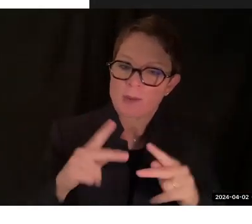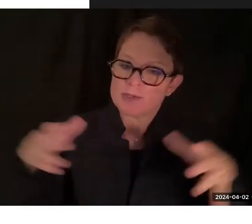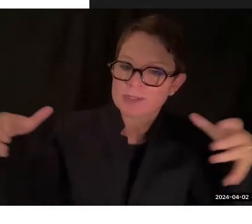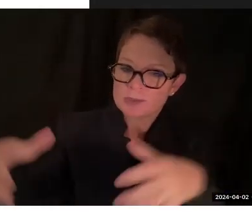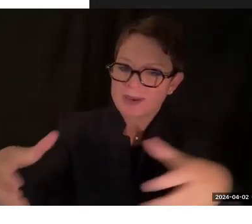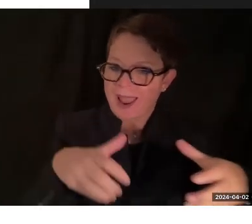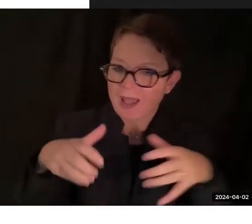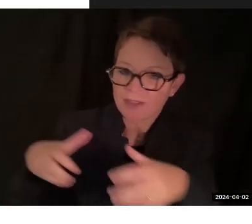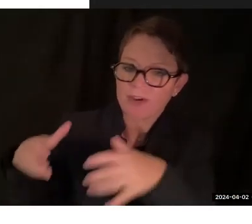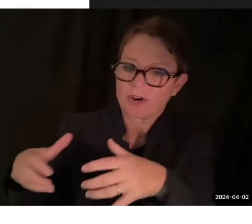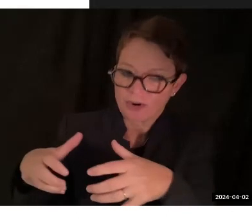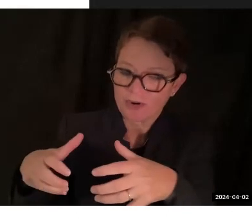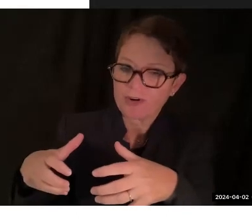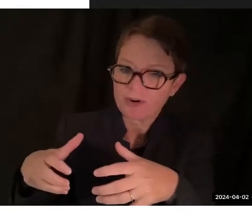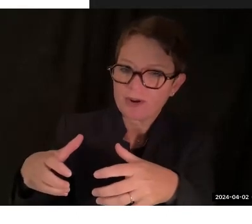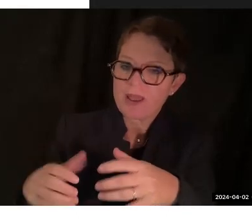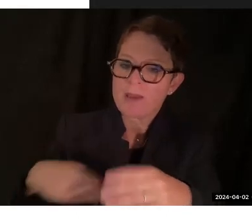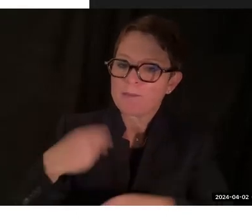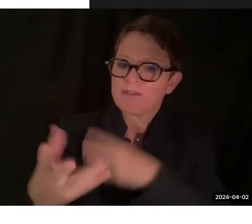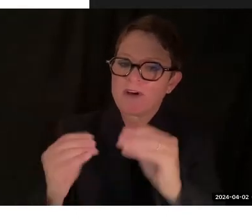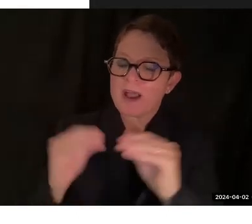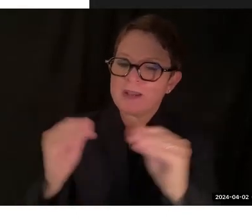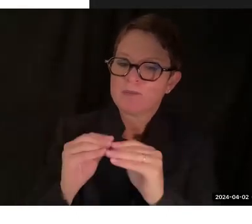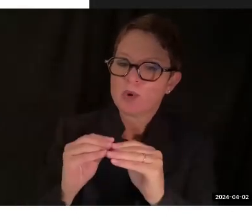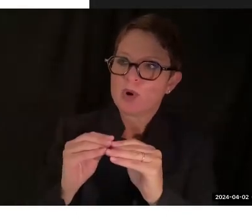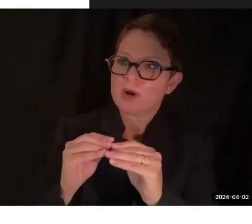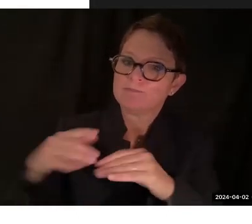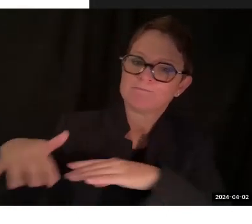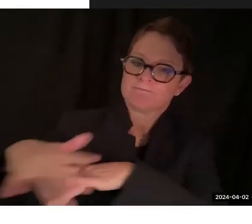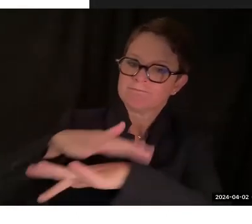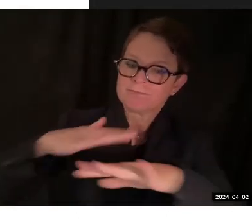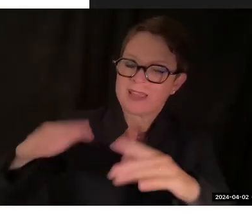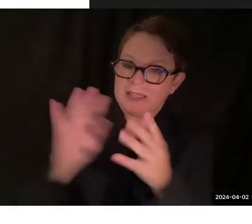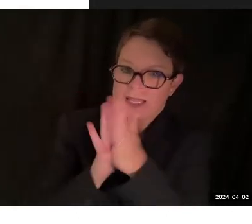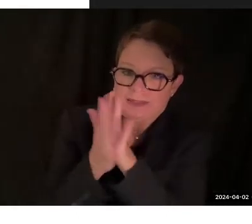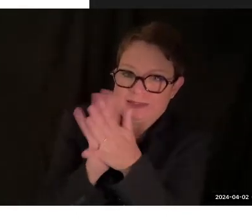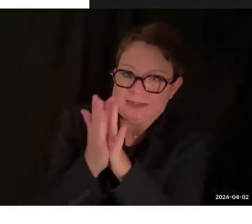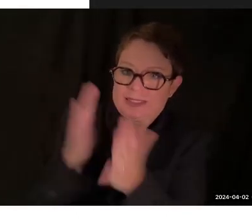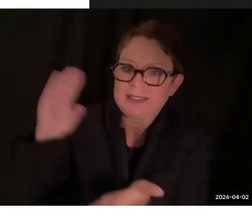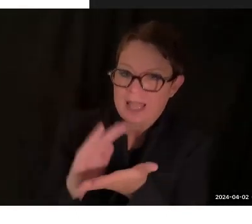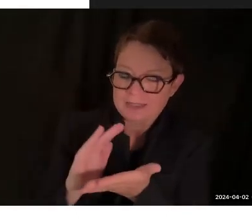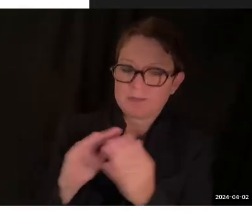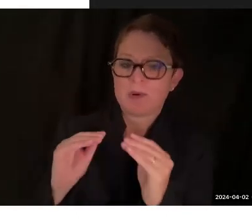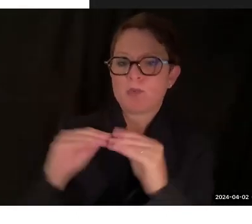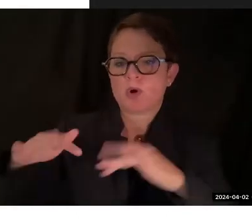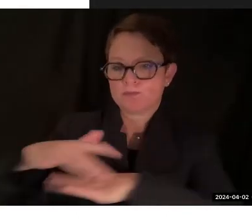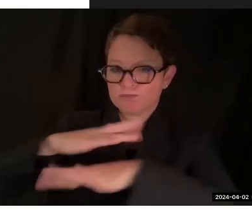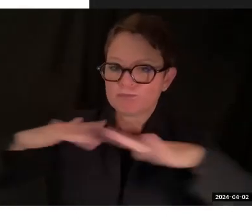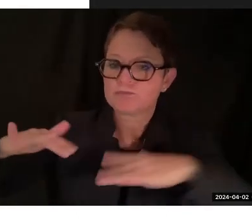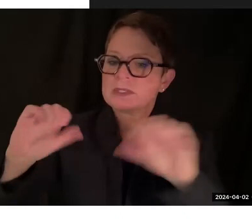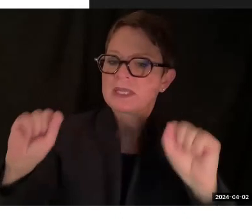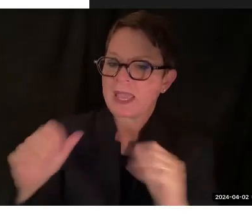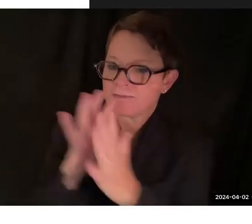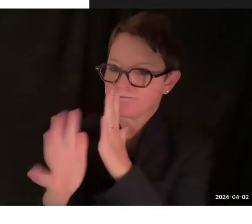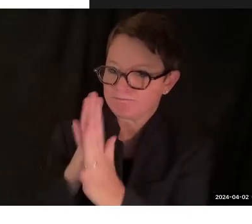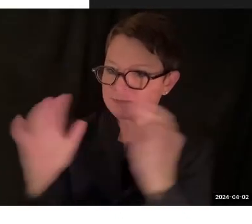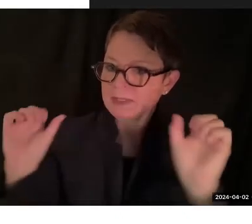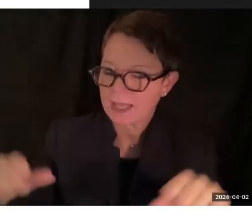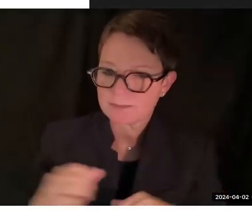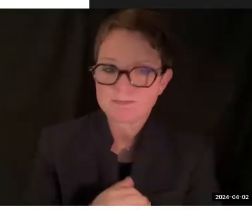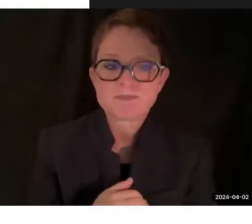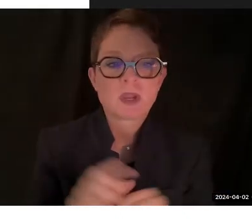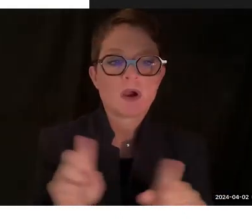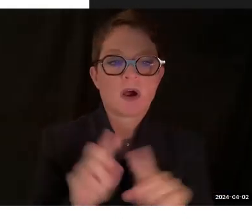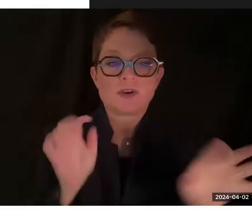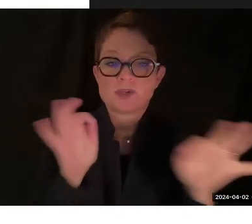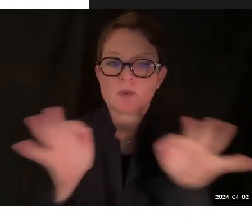at event times and providing a little bit more relief to that urban context of Market Street. As requested, we've also further